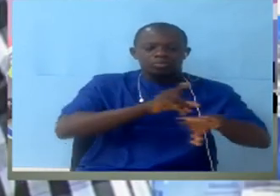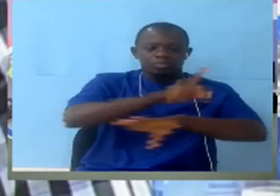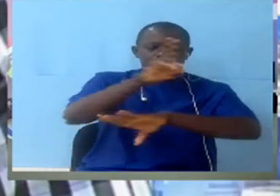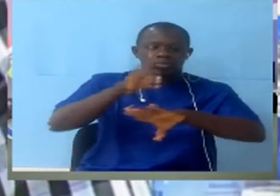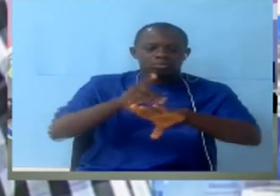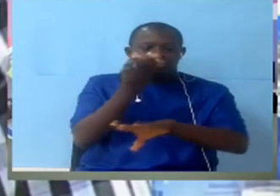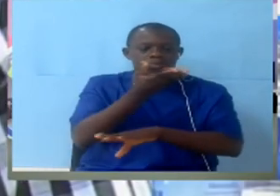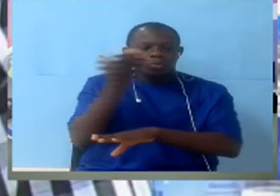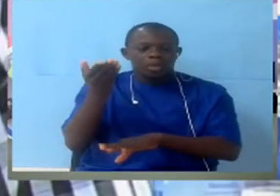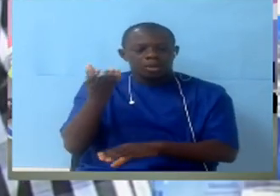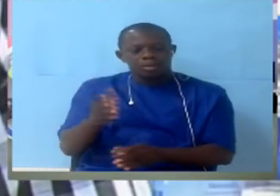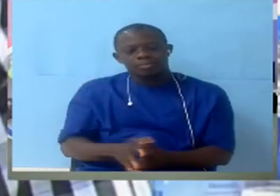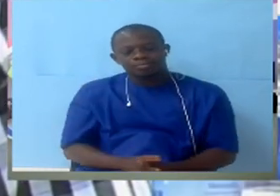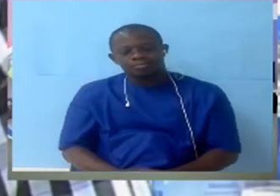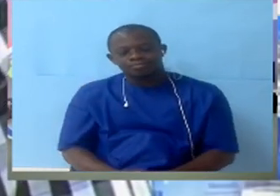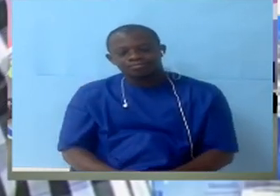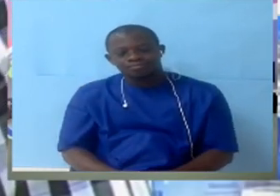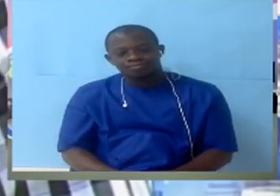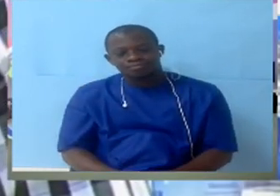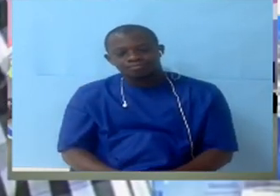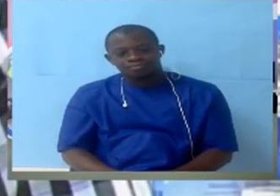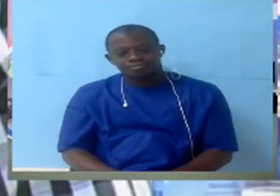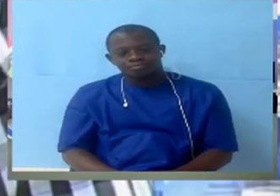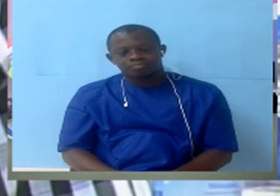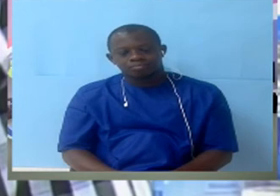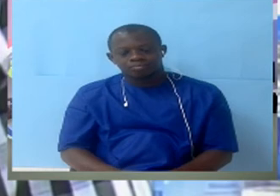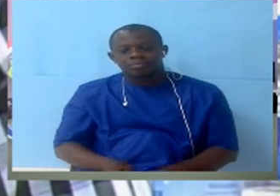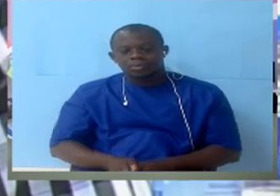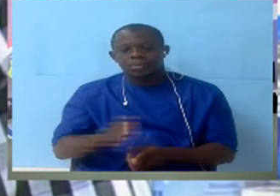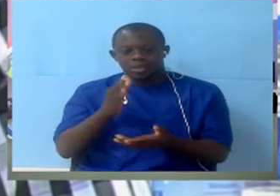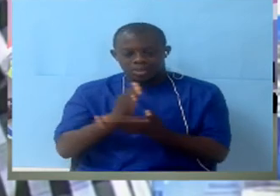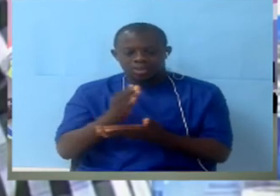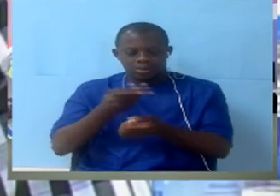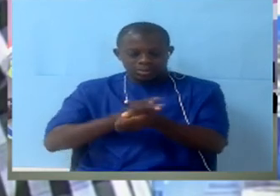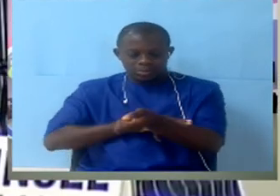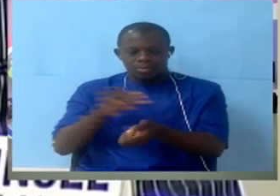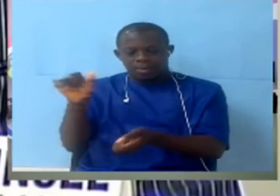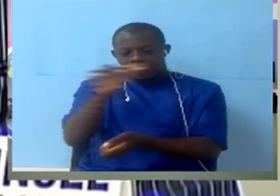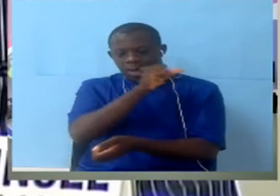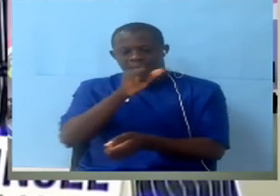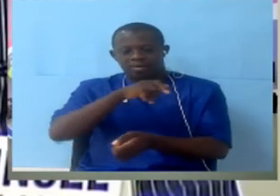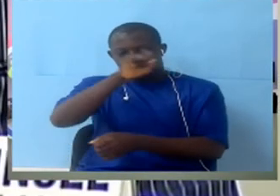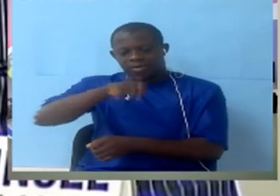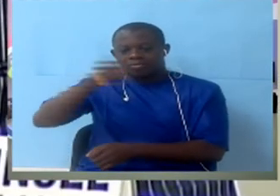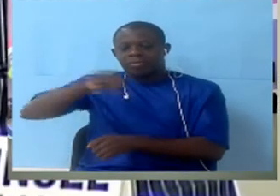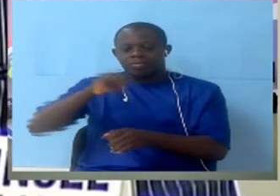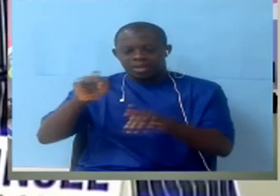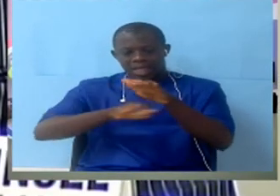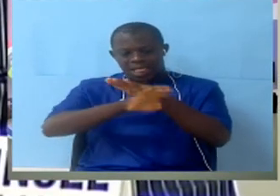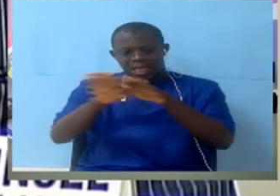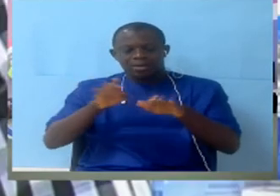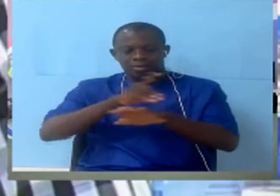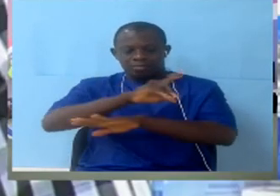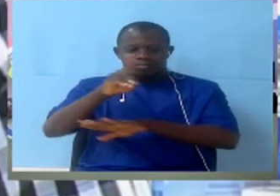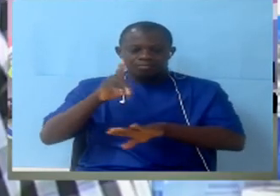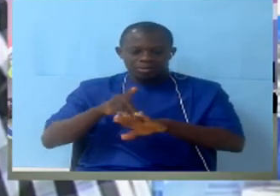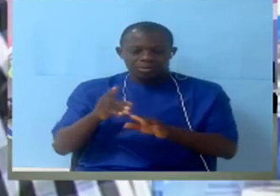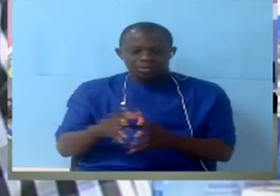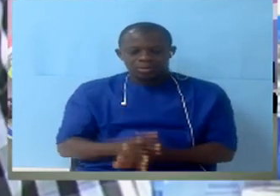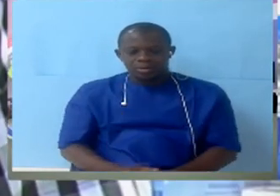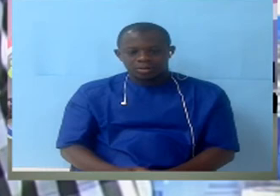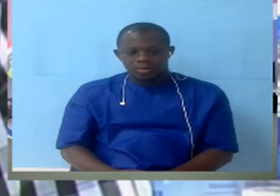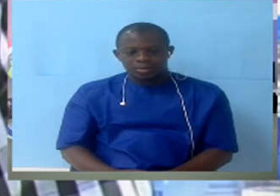yesajul ninje yesamba mintole yesajul fam run back to the farm the ship were returned back to the farm so don't na nyin karo fo